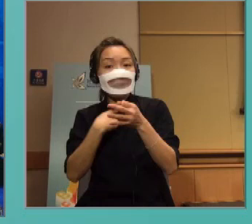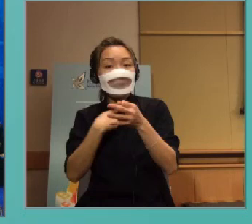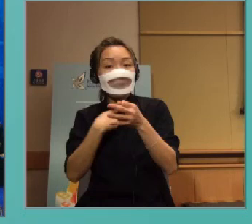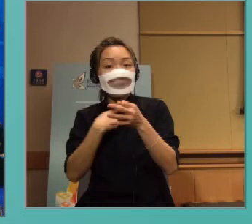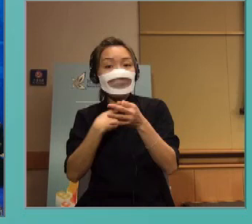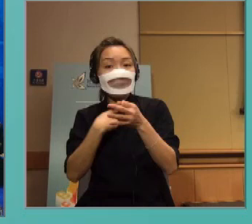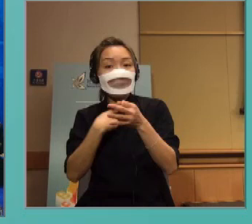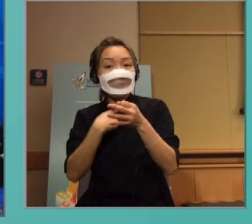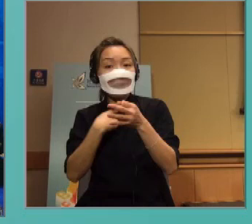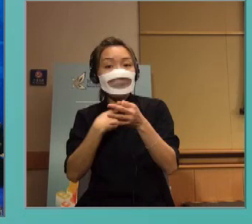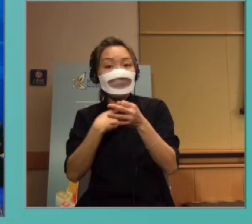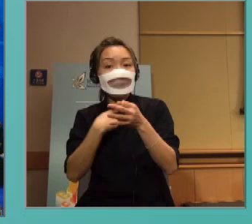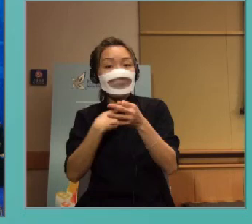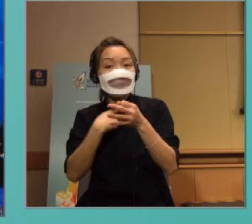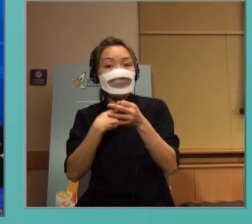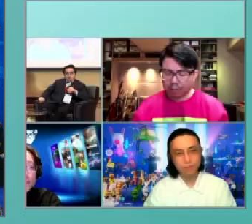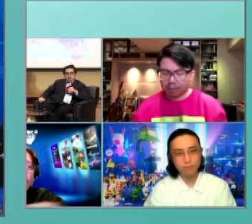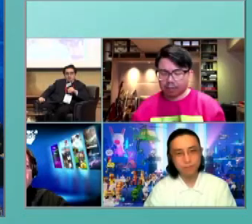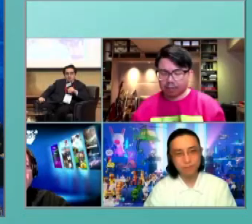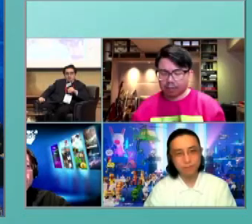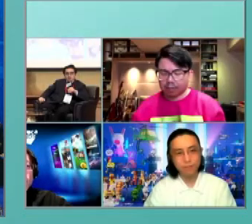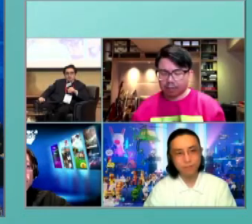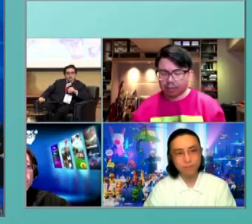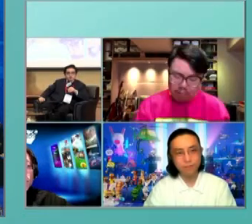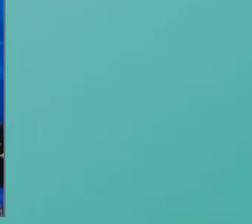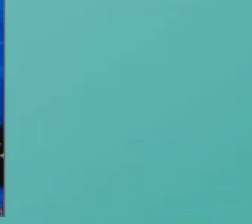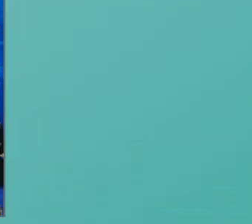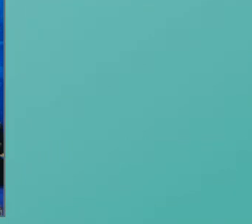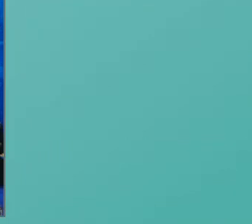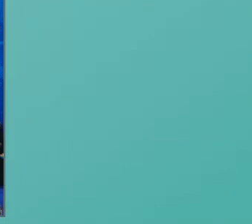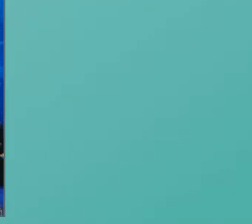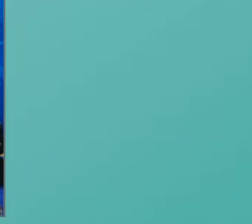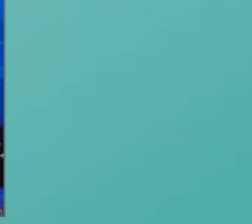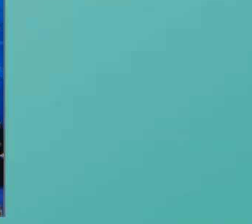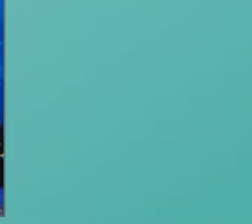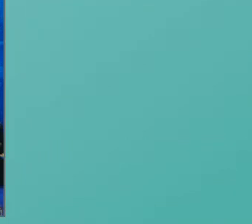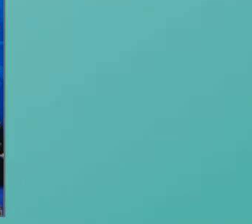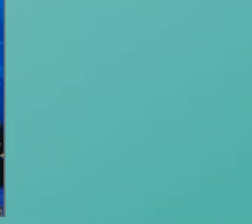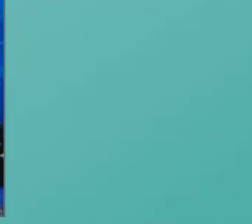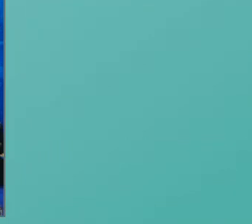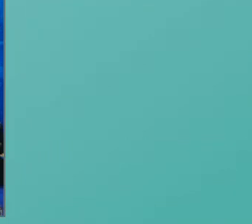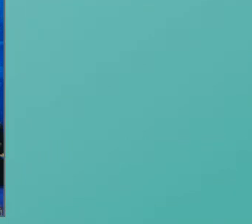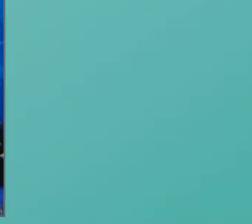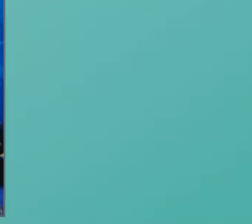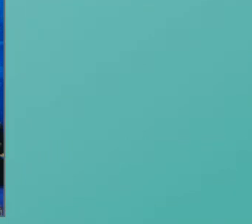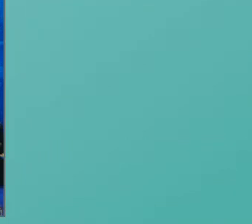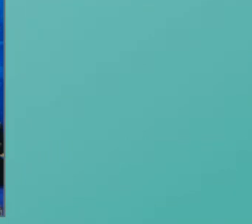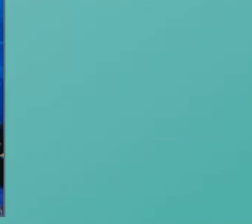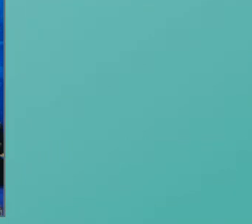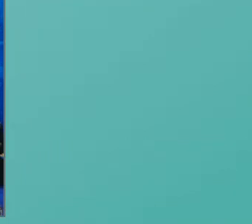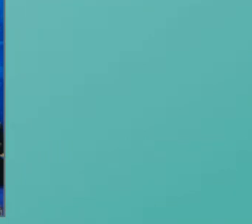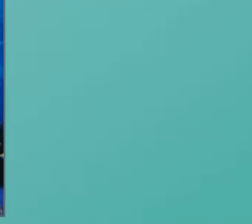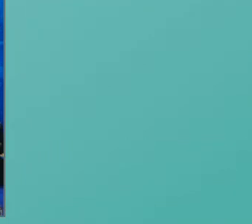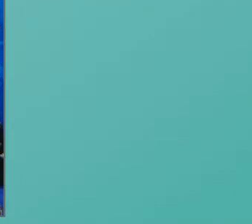that DOTs, NFTs are nothing more than a new form of documentation tools that can really bring commercial transaction